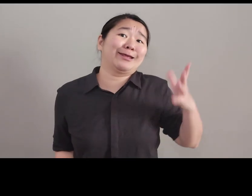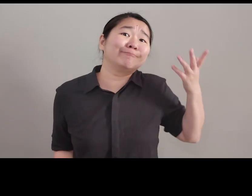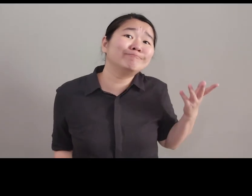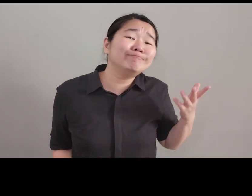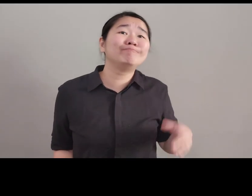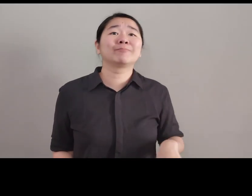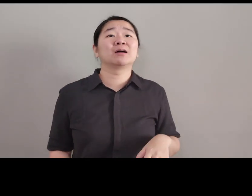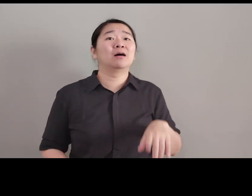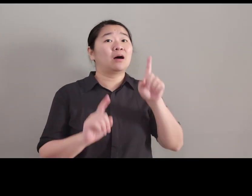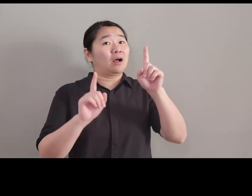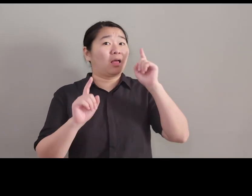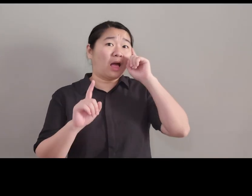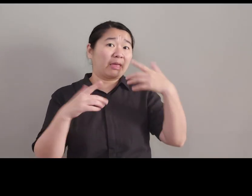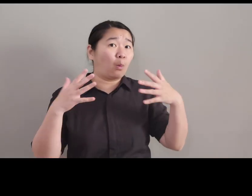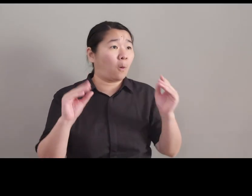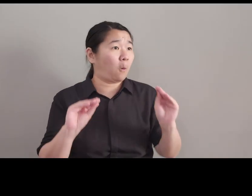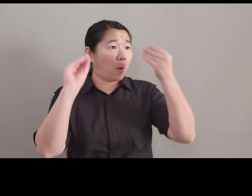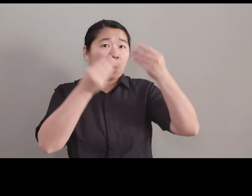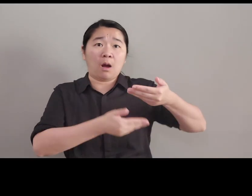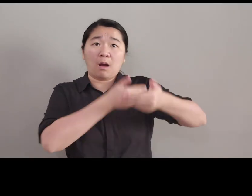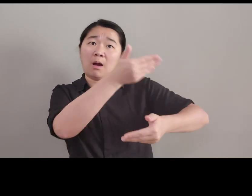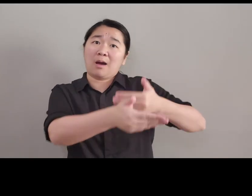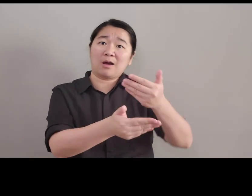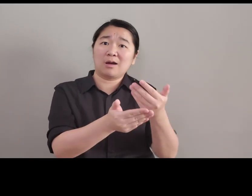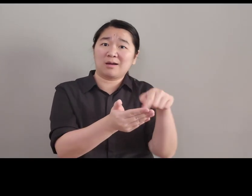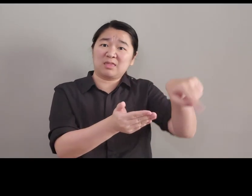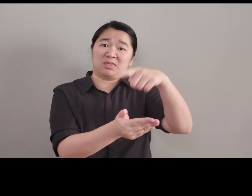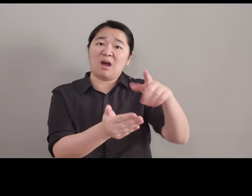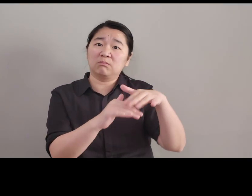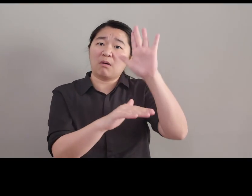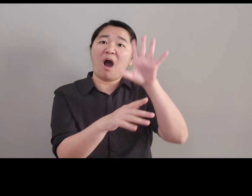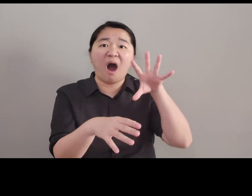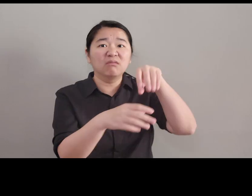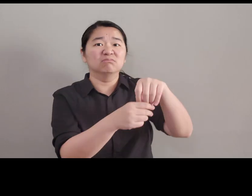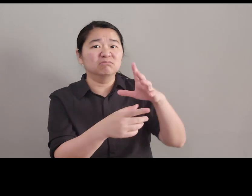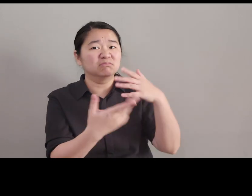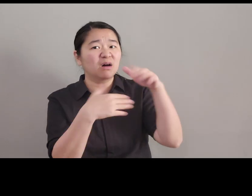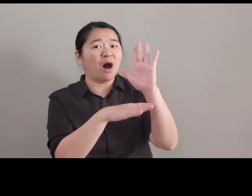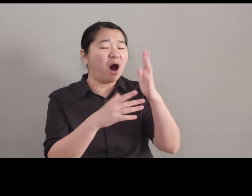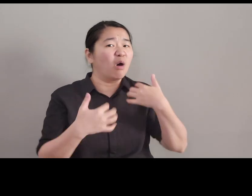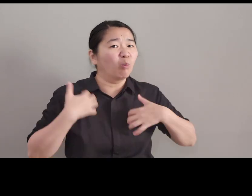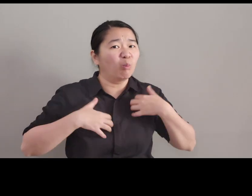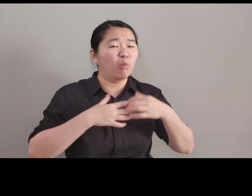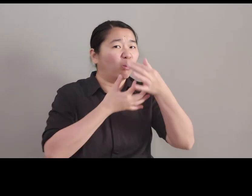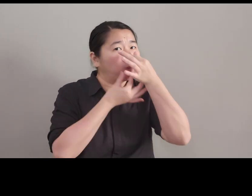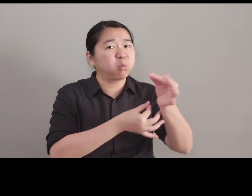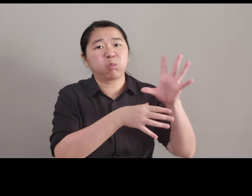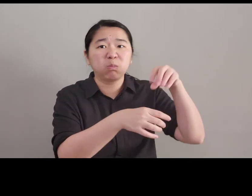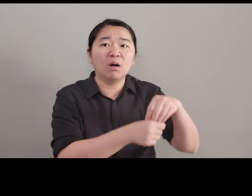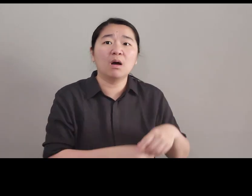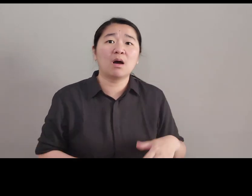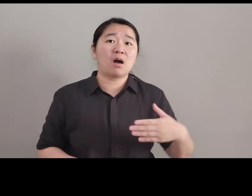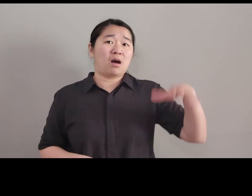young generation, because I think they are much more engaged and much more interested in inclusion and things than I remember from my generation being.